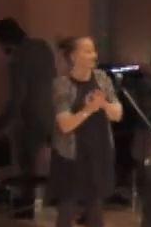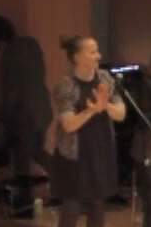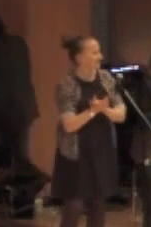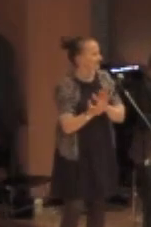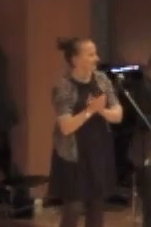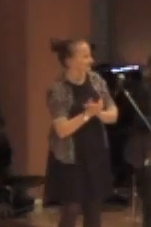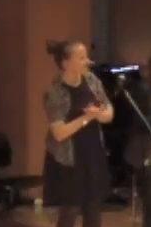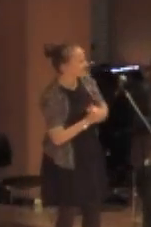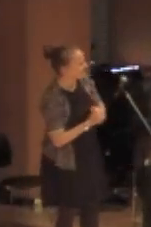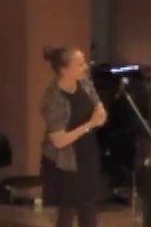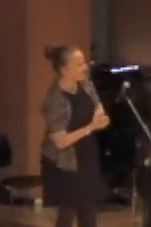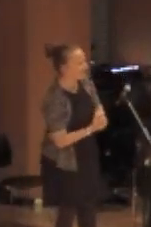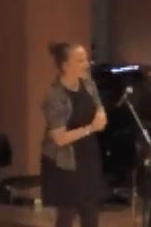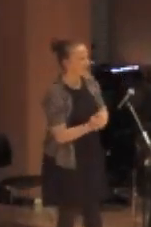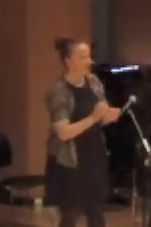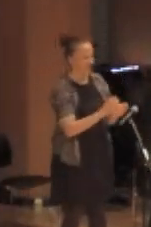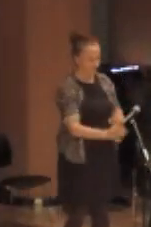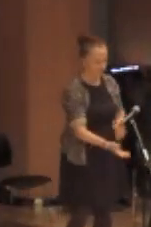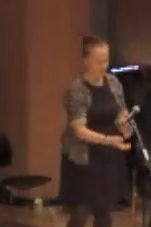team